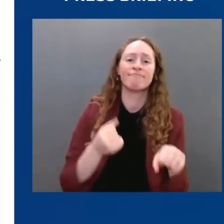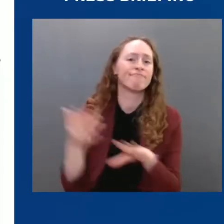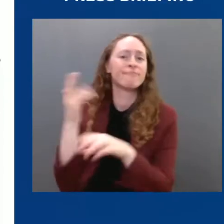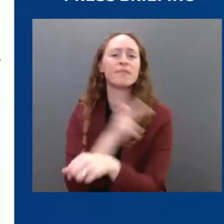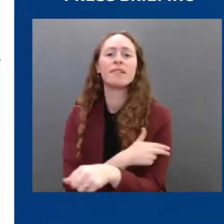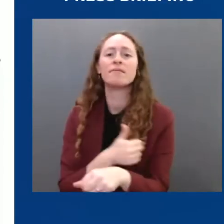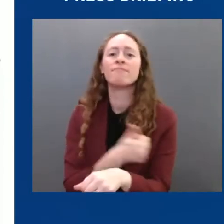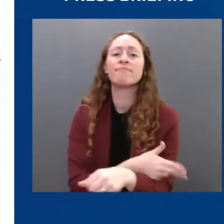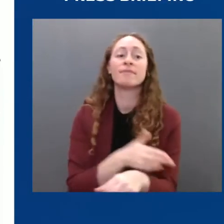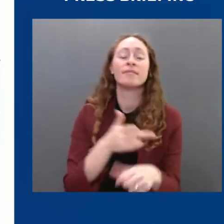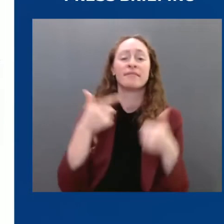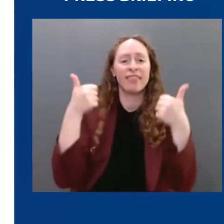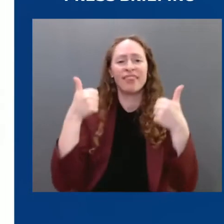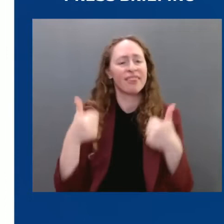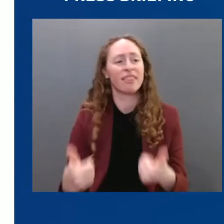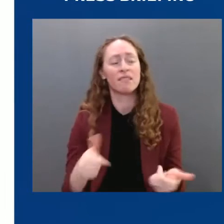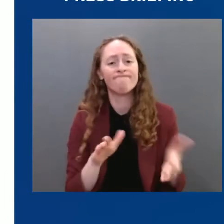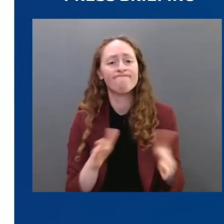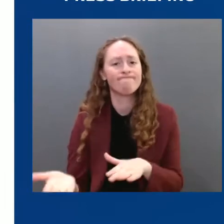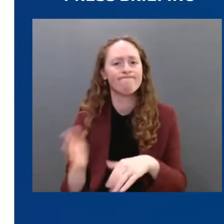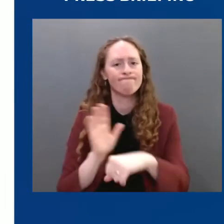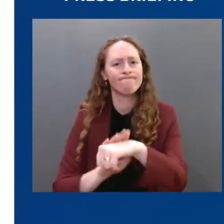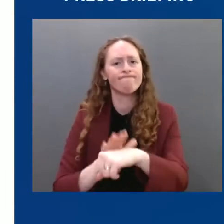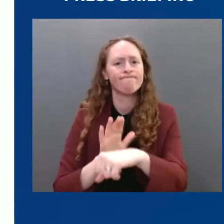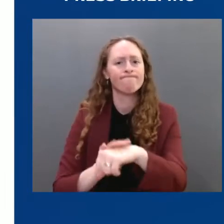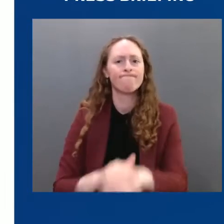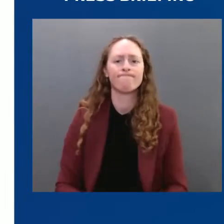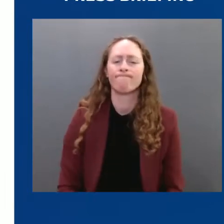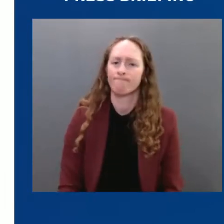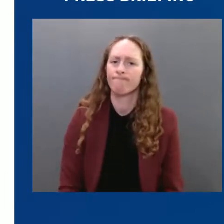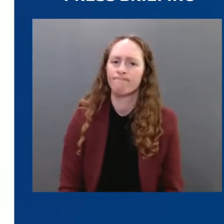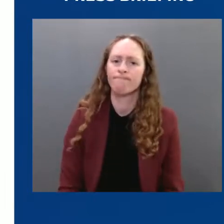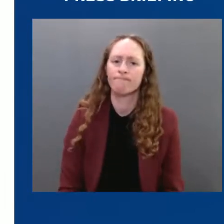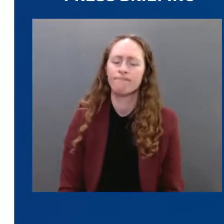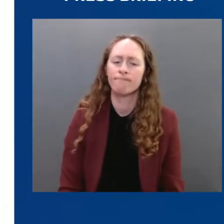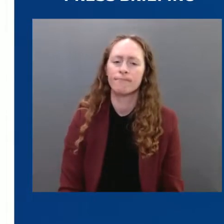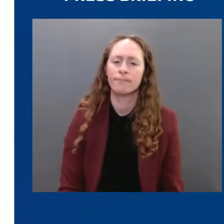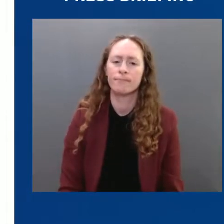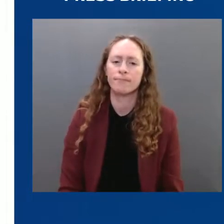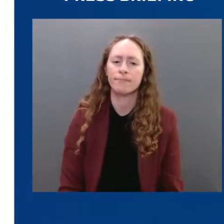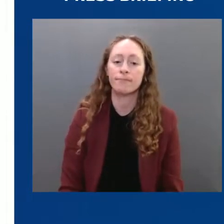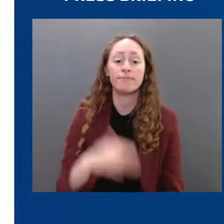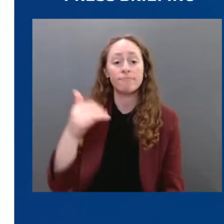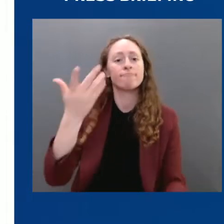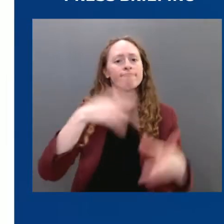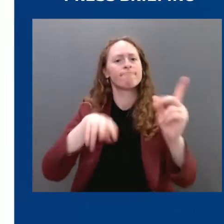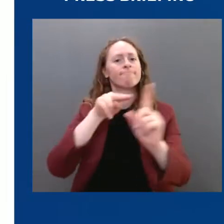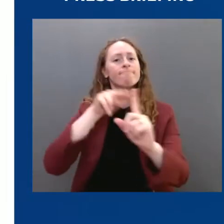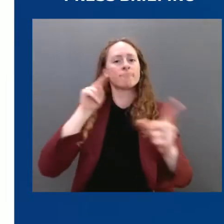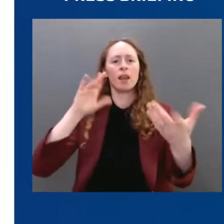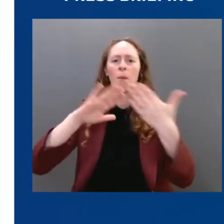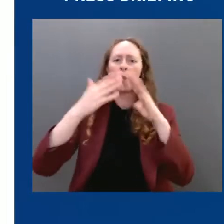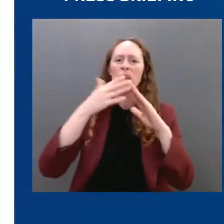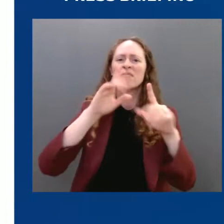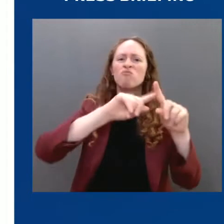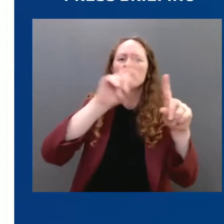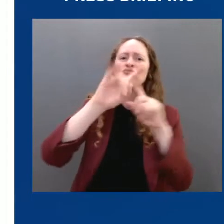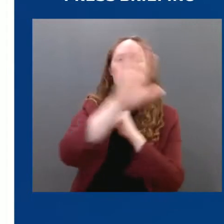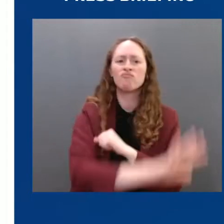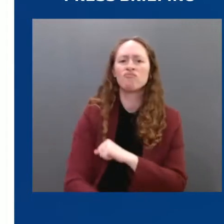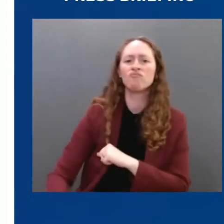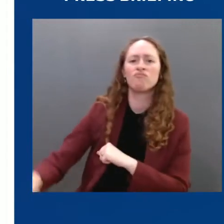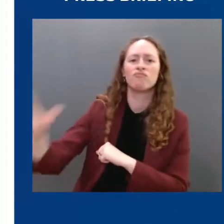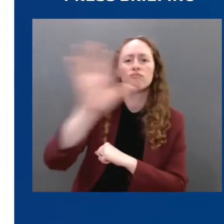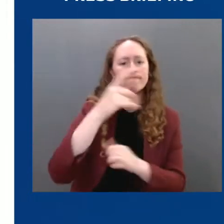our COVID-19 community levels and allows individuals and communities to take action to protect themselves and others based on their